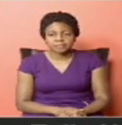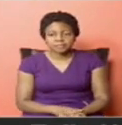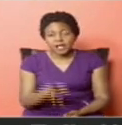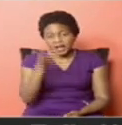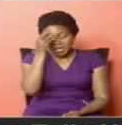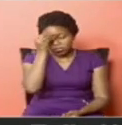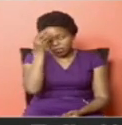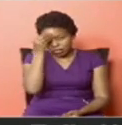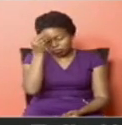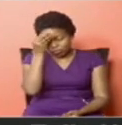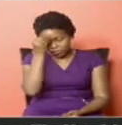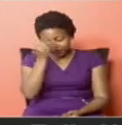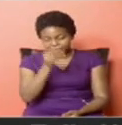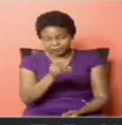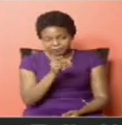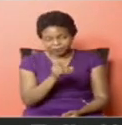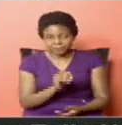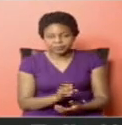Education.